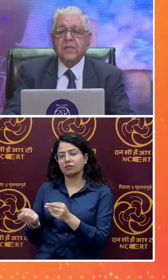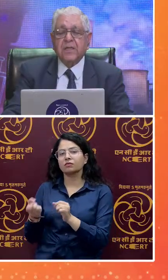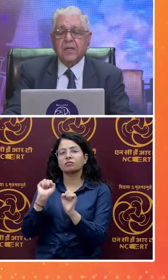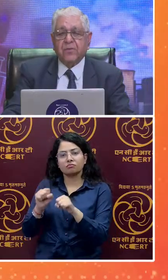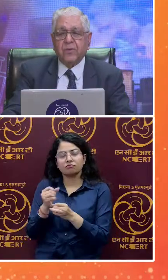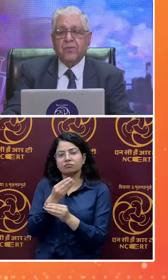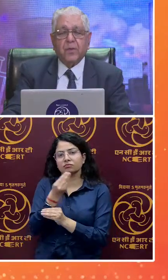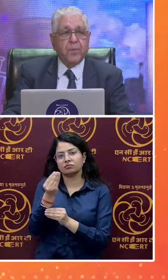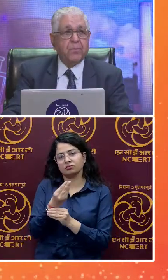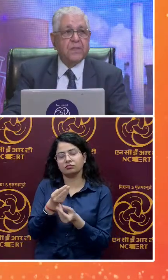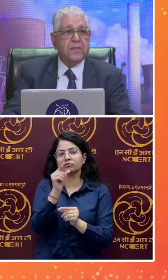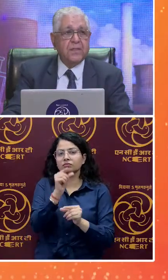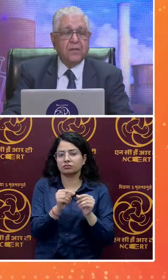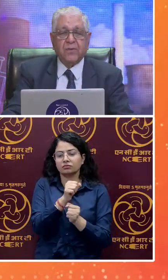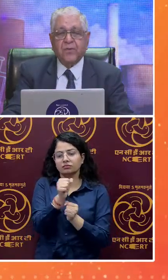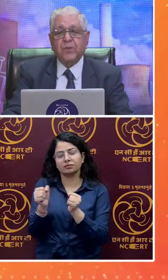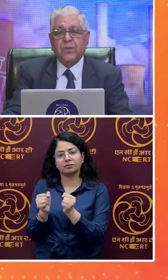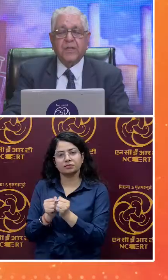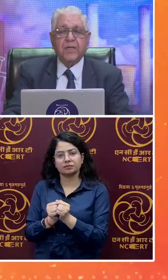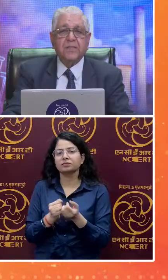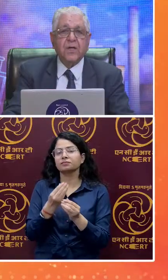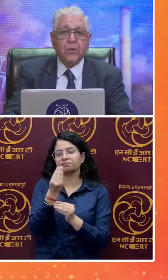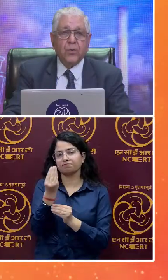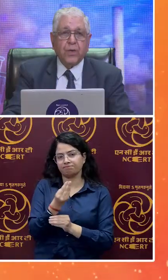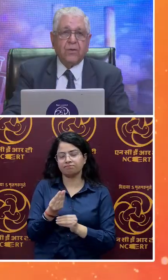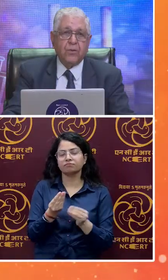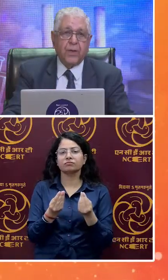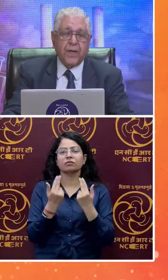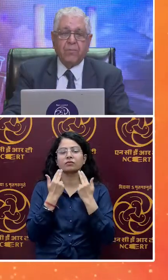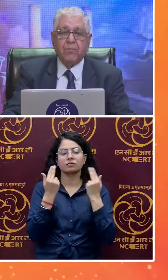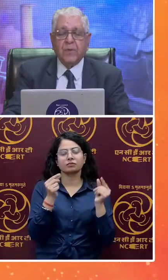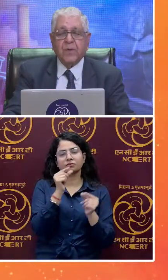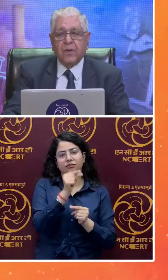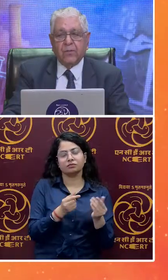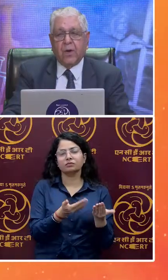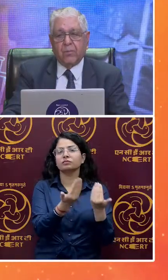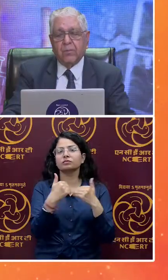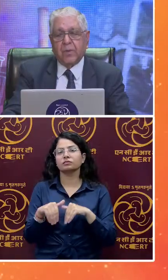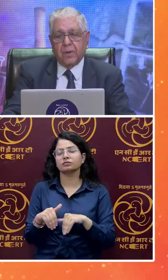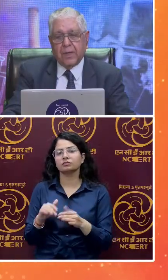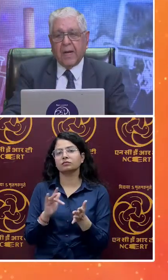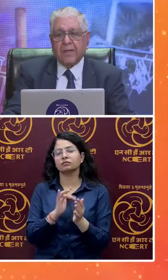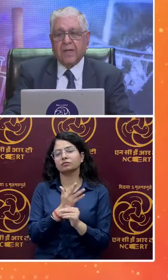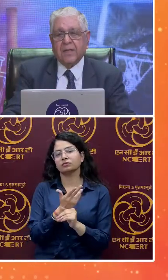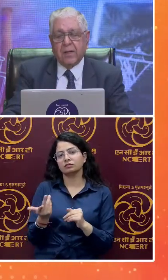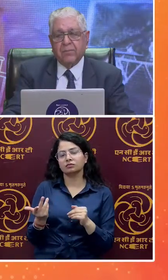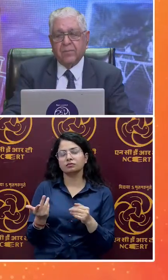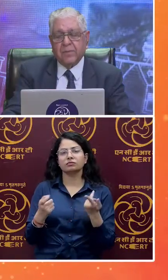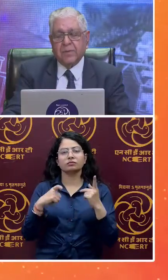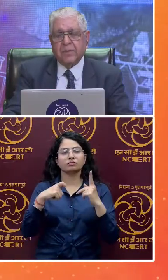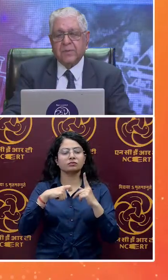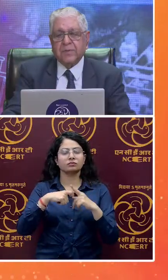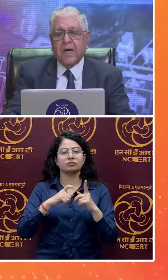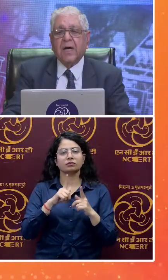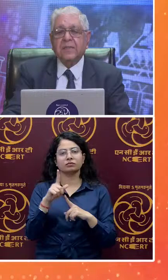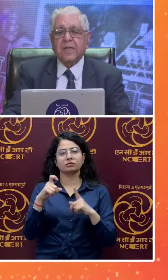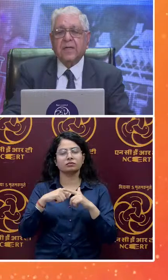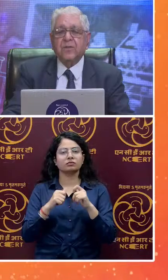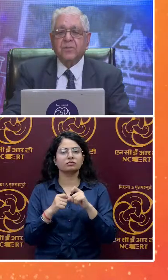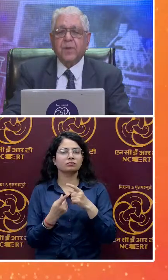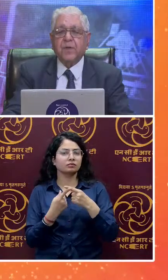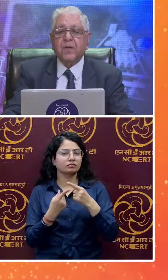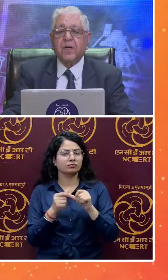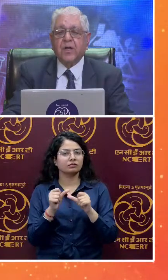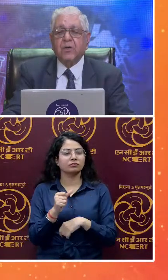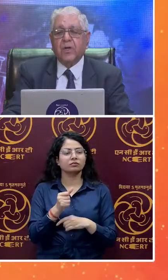co-authors in few of the papers. There were few theorists who came from Calcutta. Saha sent